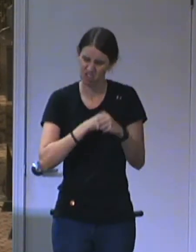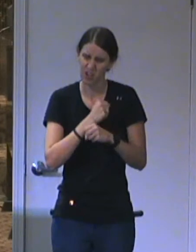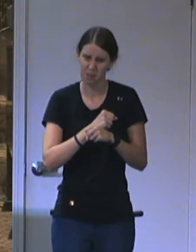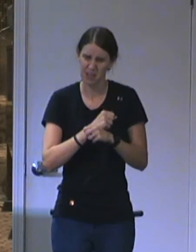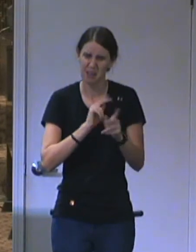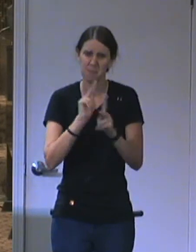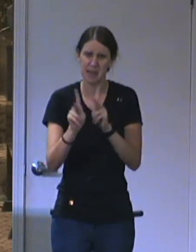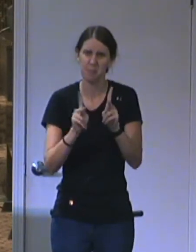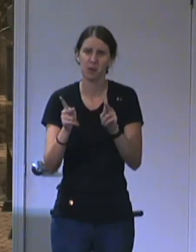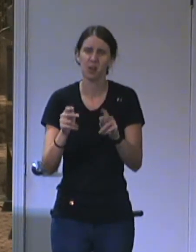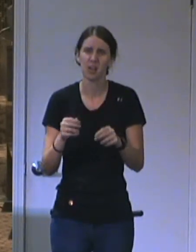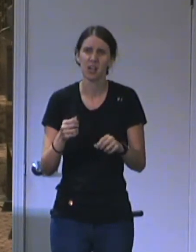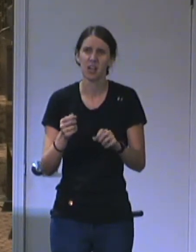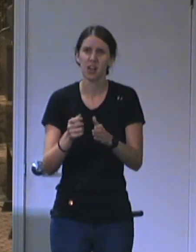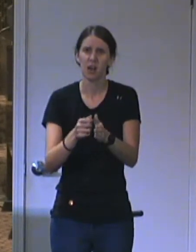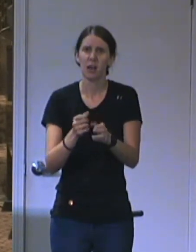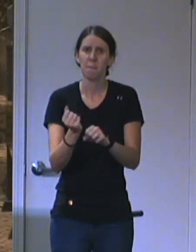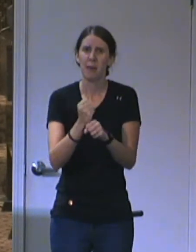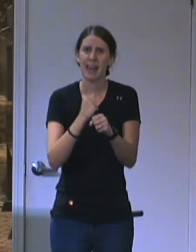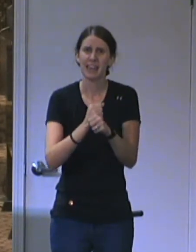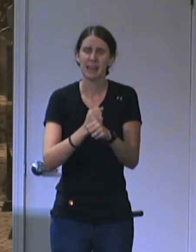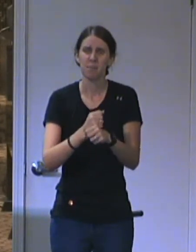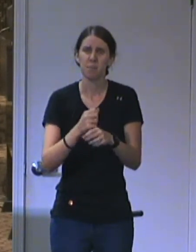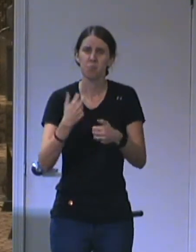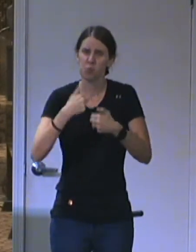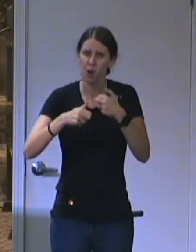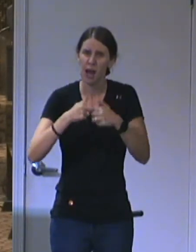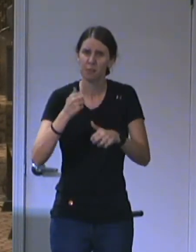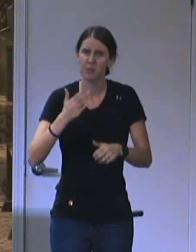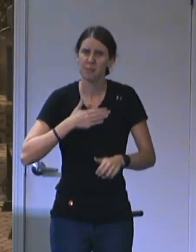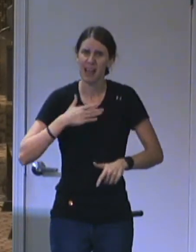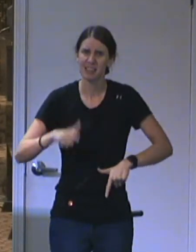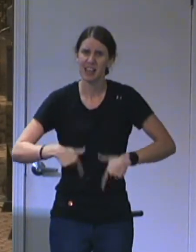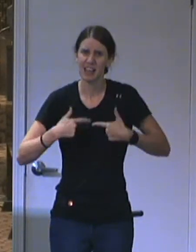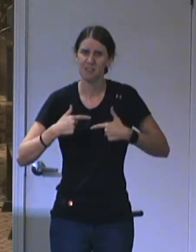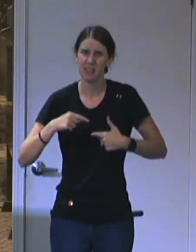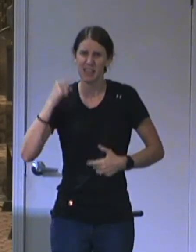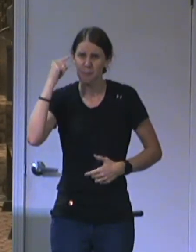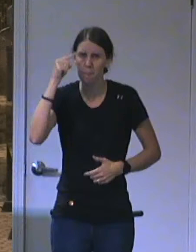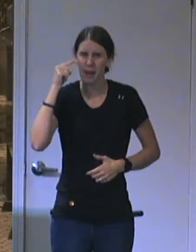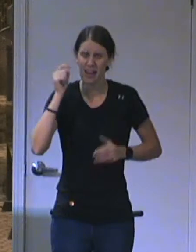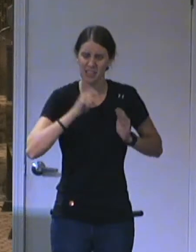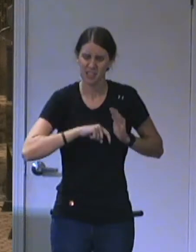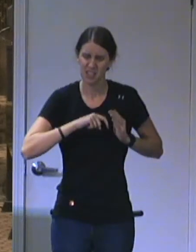that are causing me problems. I have evil all around me. I have evil in my own heart and mind.